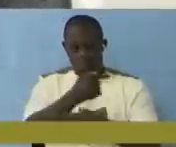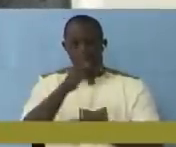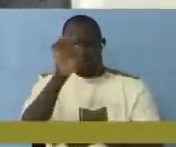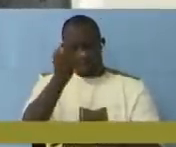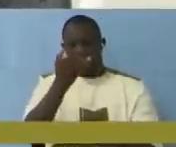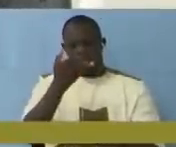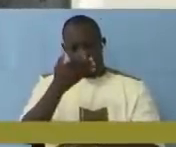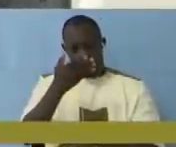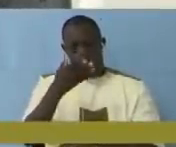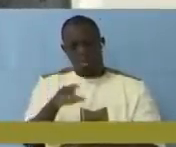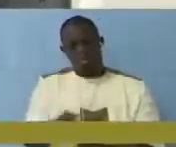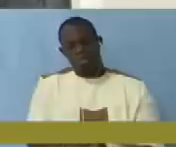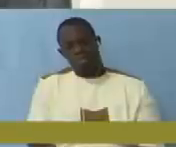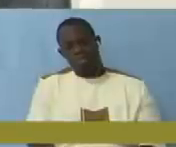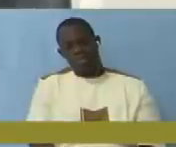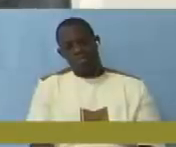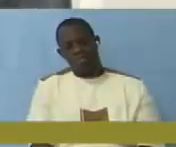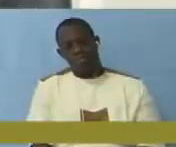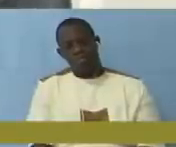1995